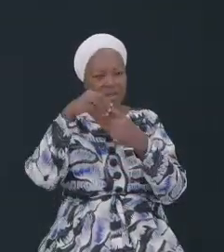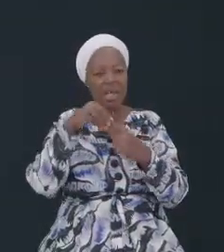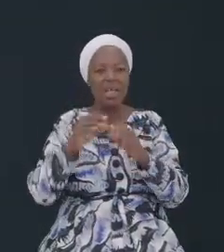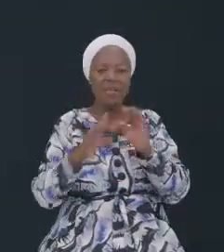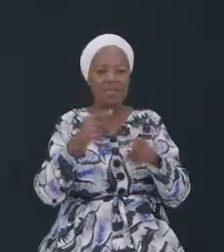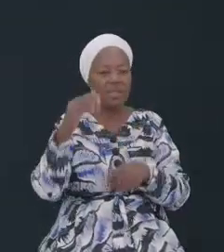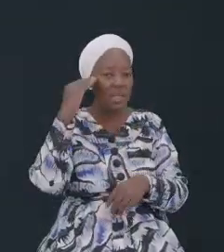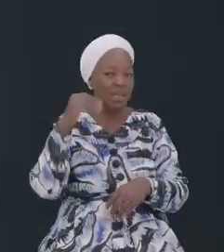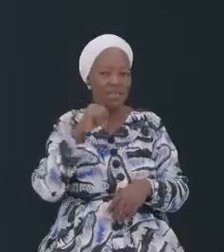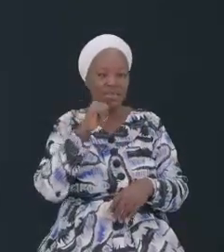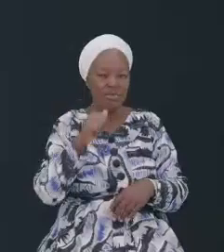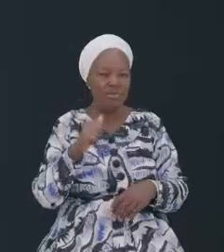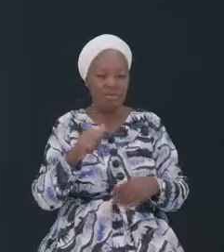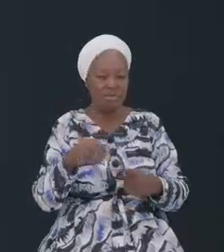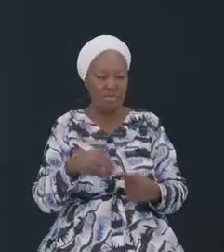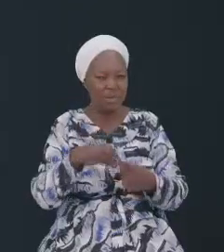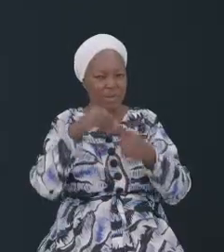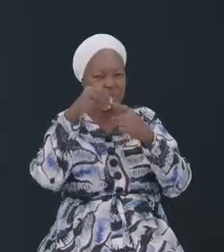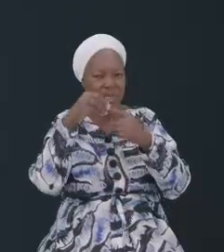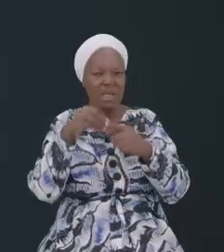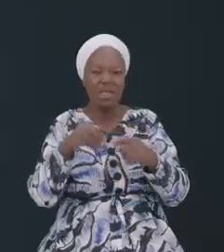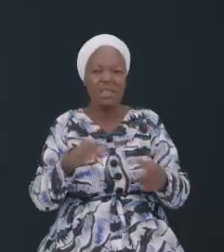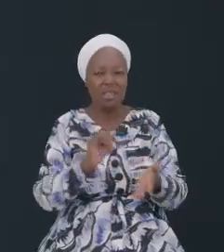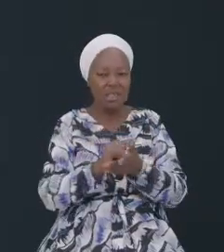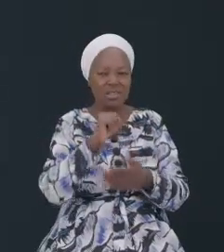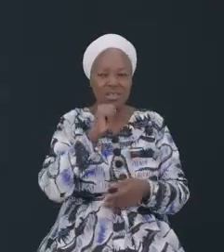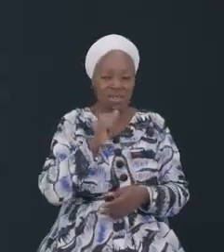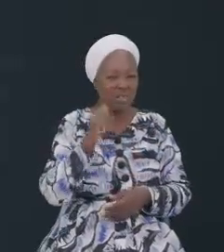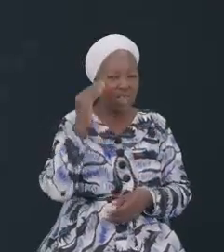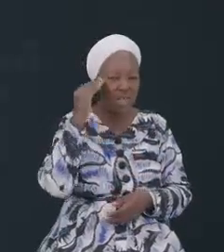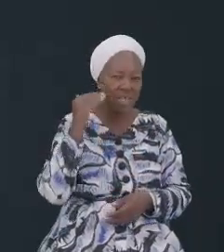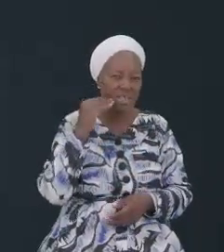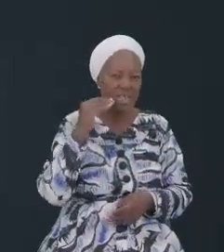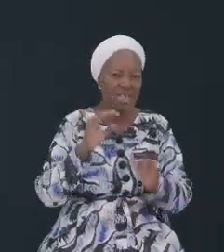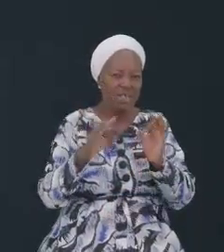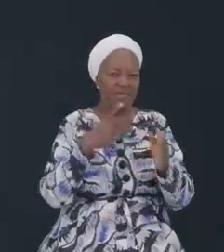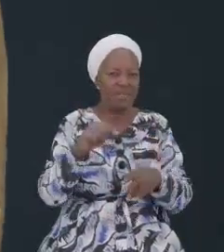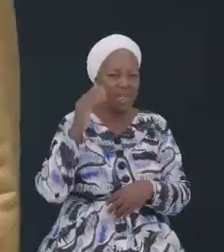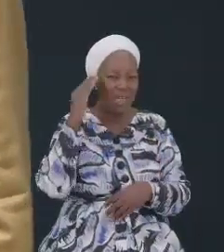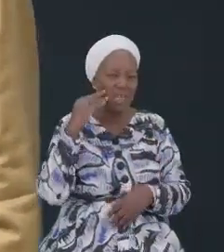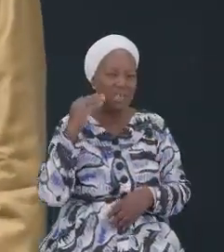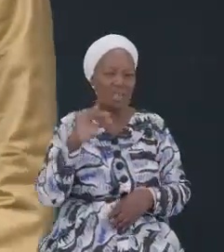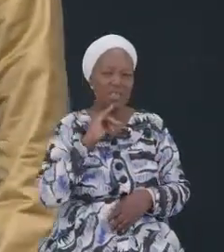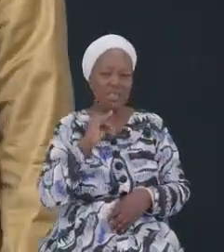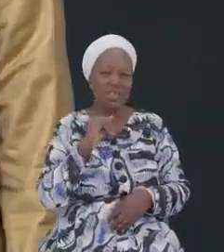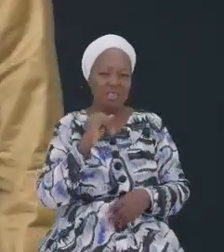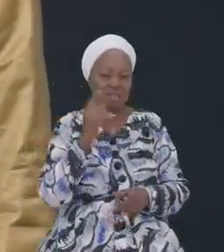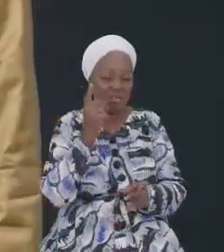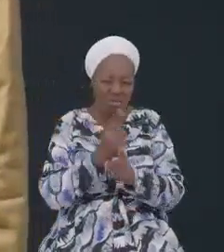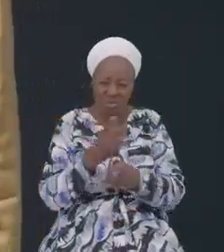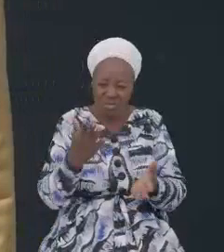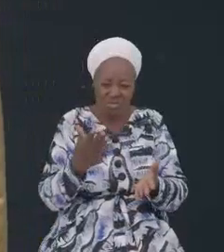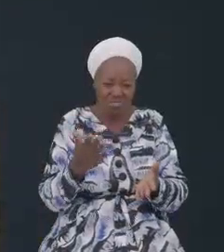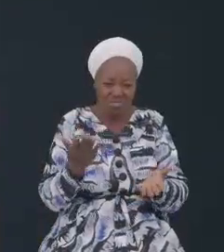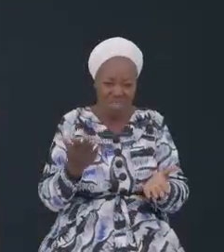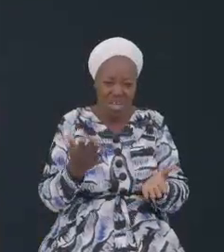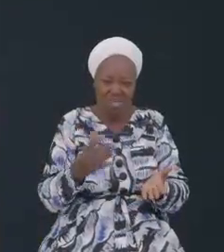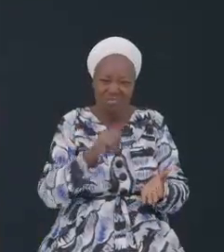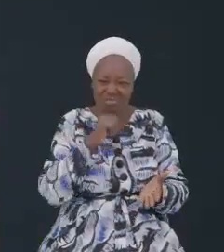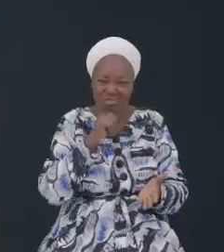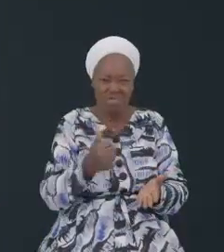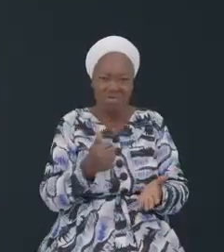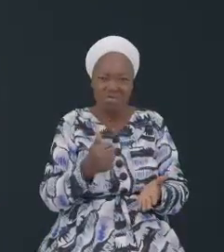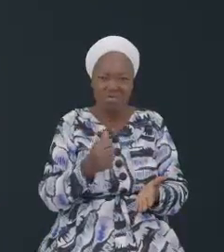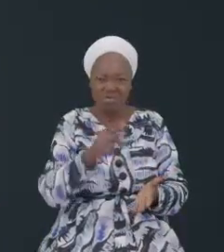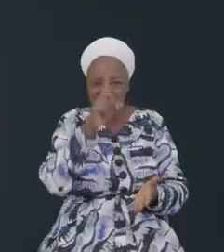not distinctive, that's no head. If the head is mediocre, that's